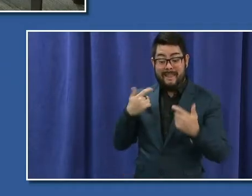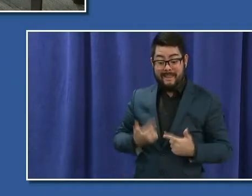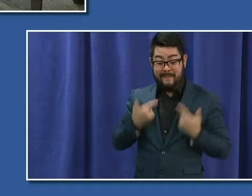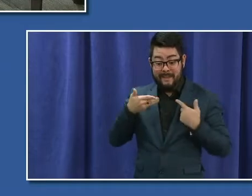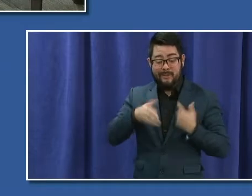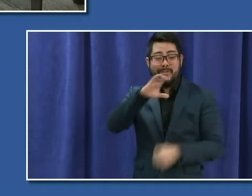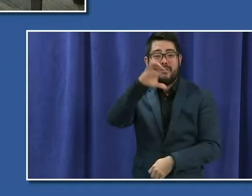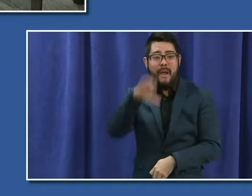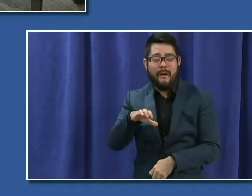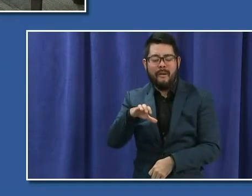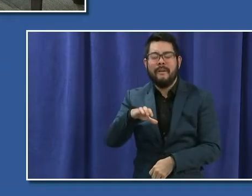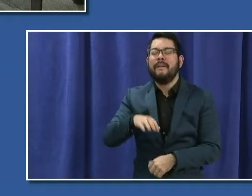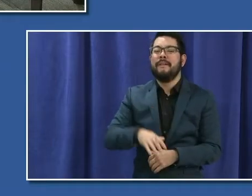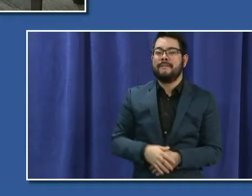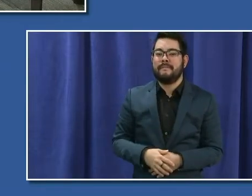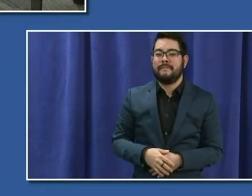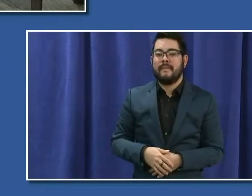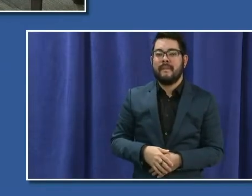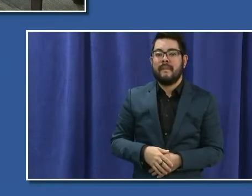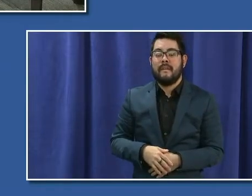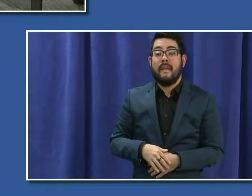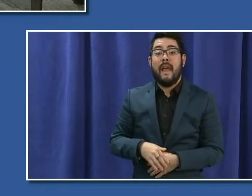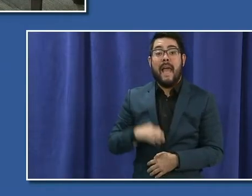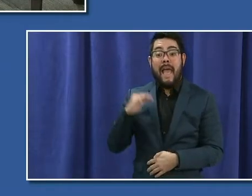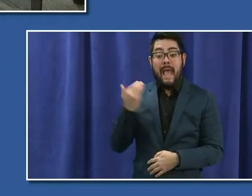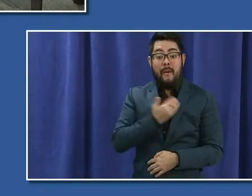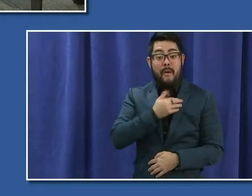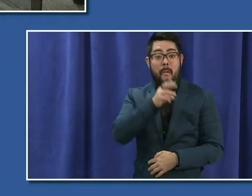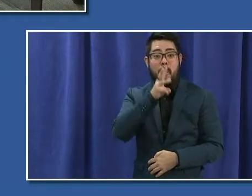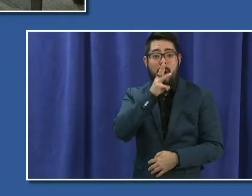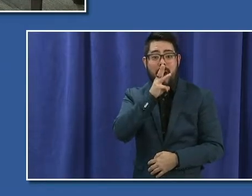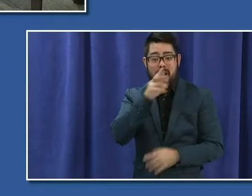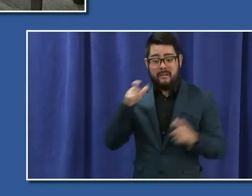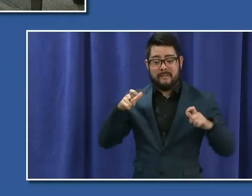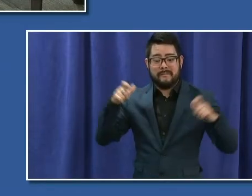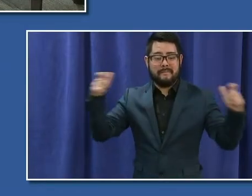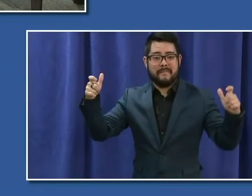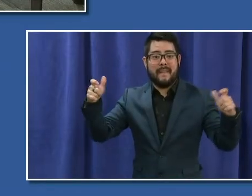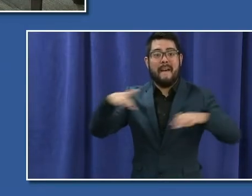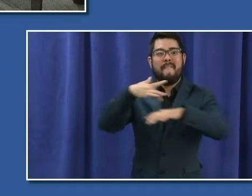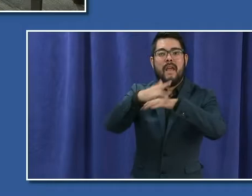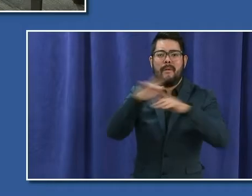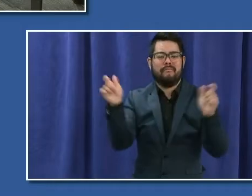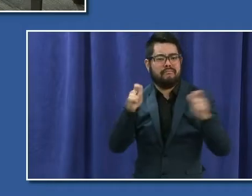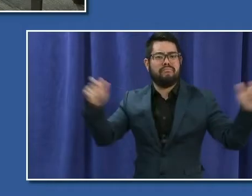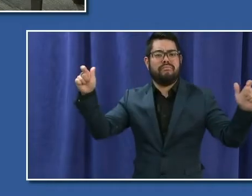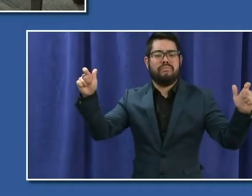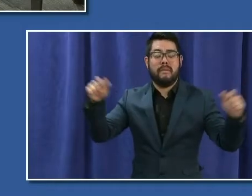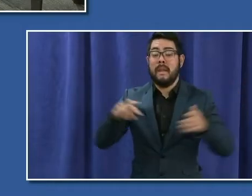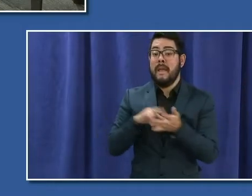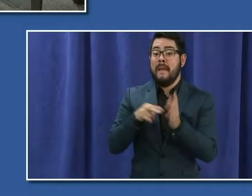we have the largest body of fresh water in our backyard, right? So we have